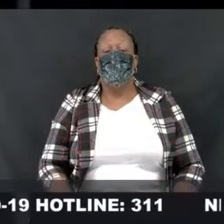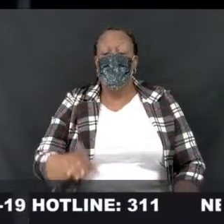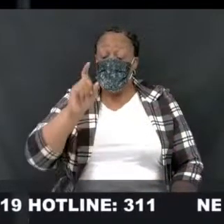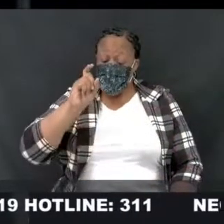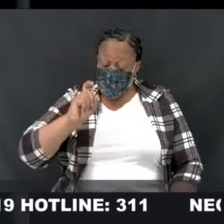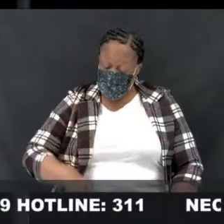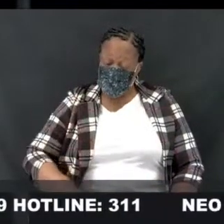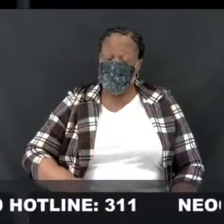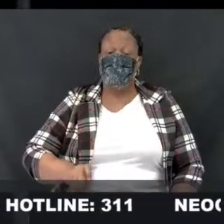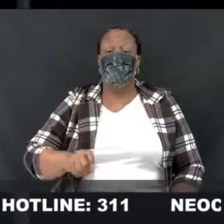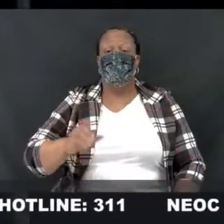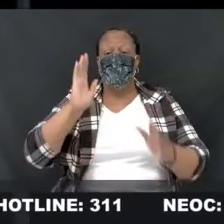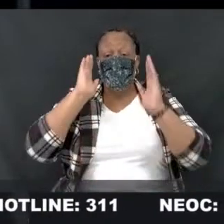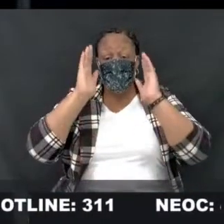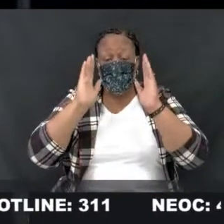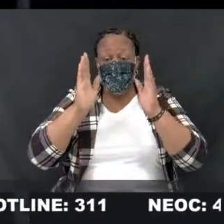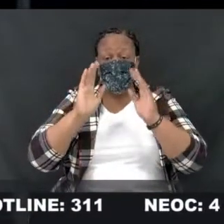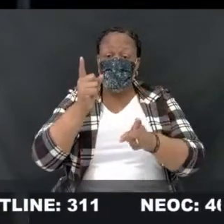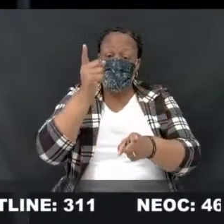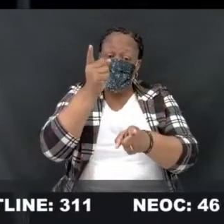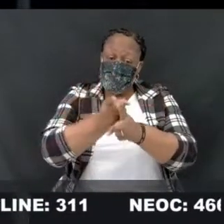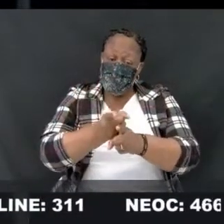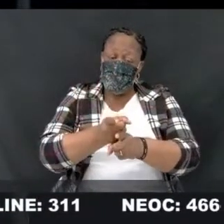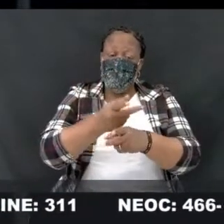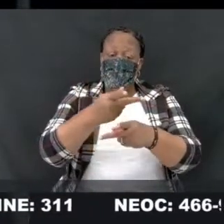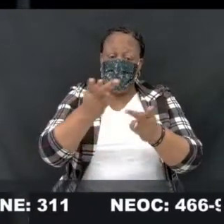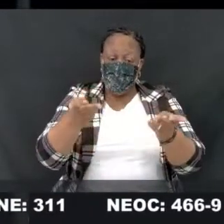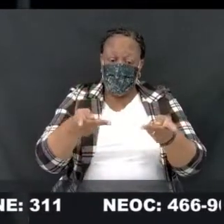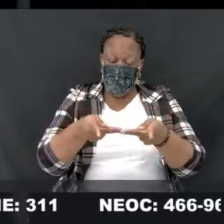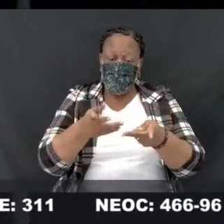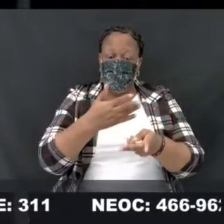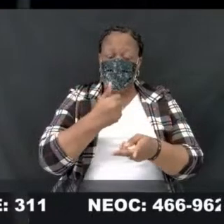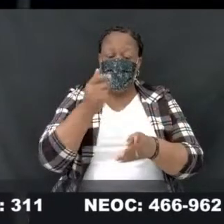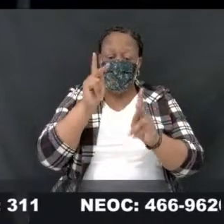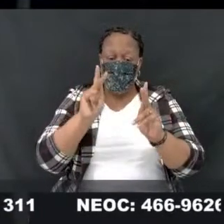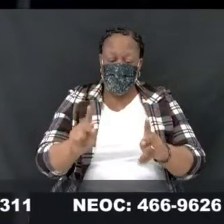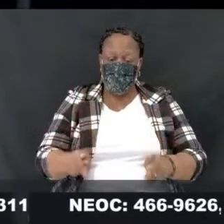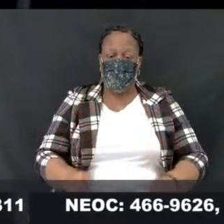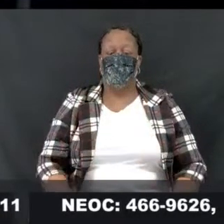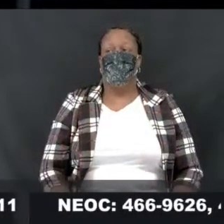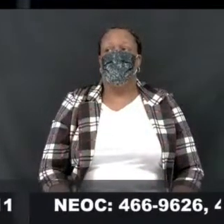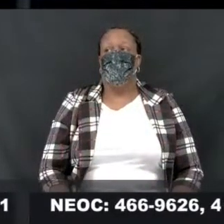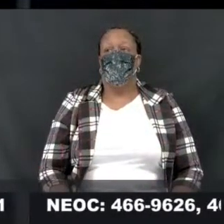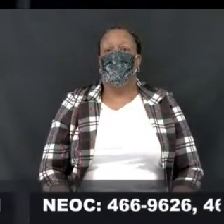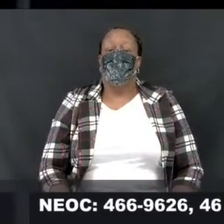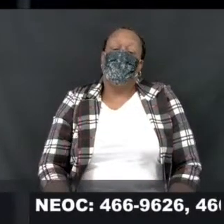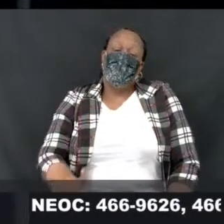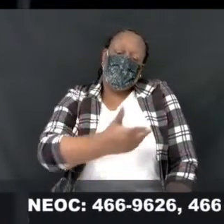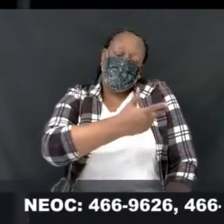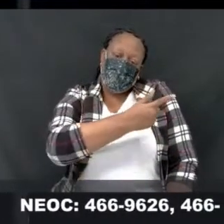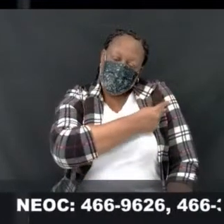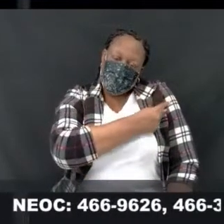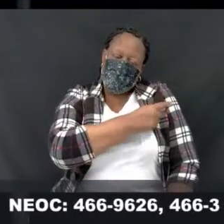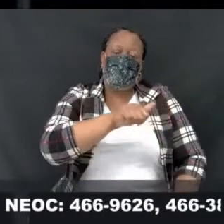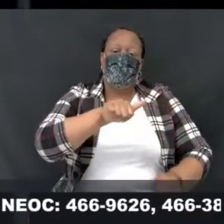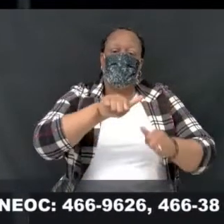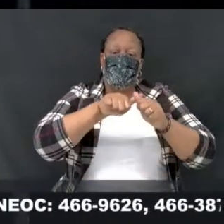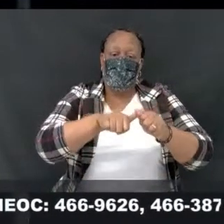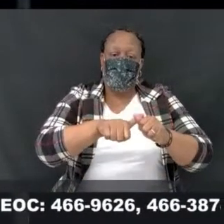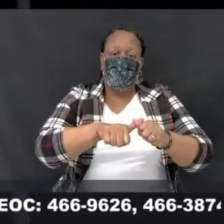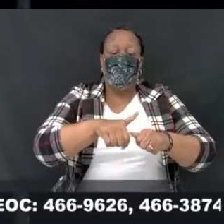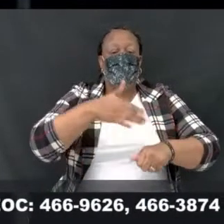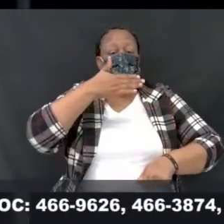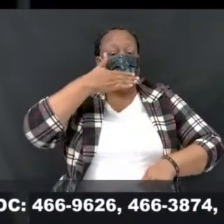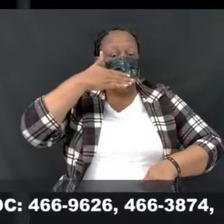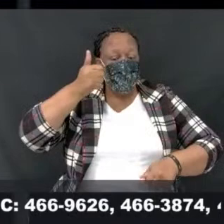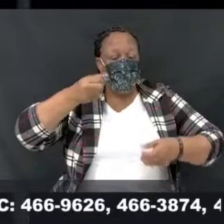Health Organization as you attempt to navigate the new norms. Vaccination still remains the key strategy for